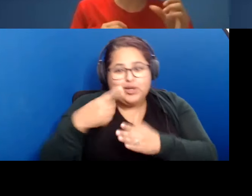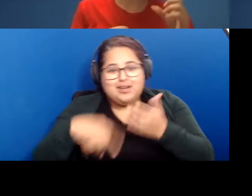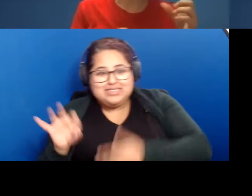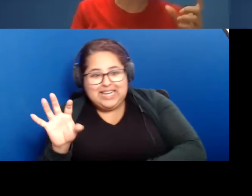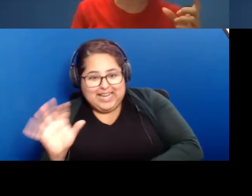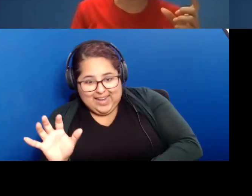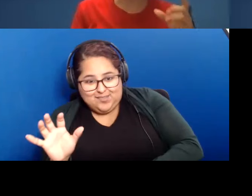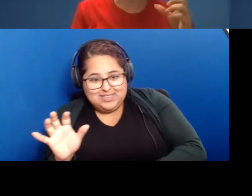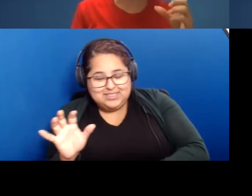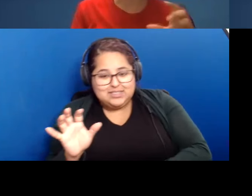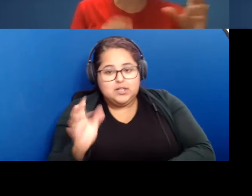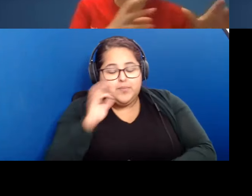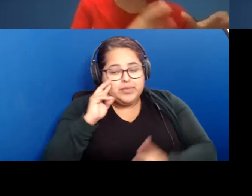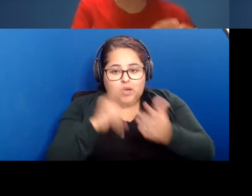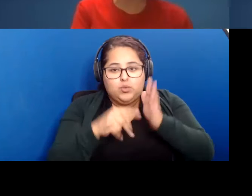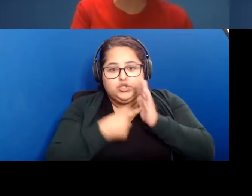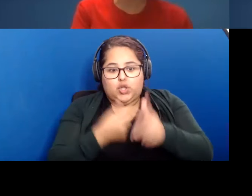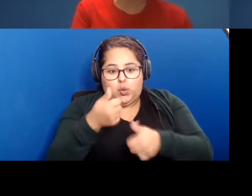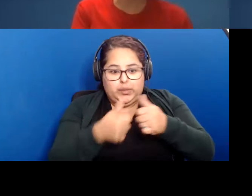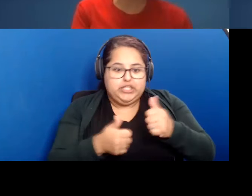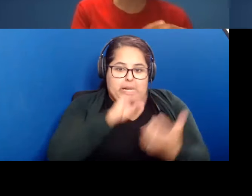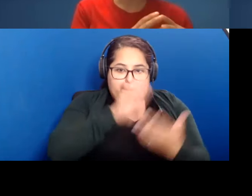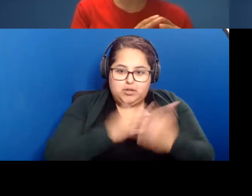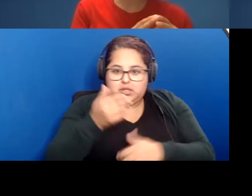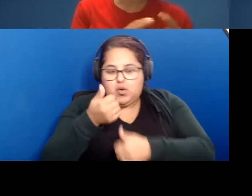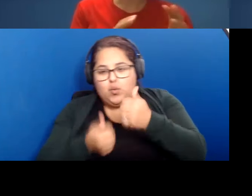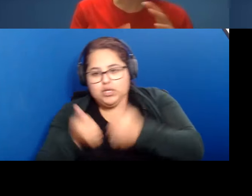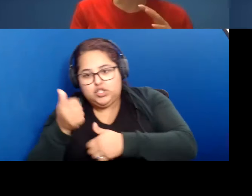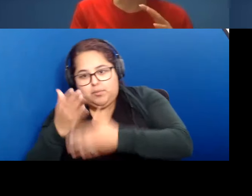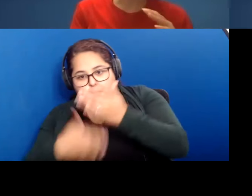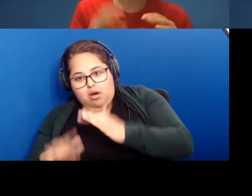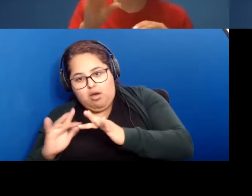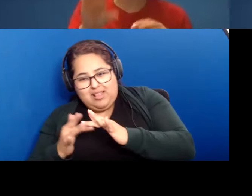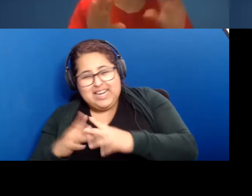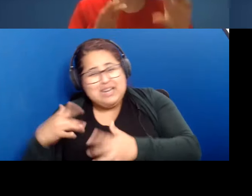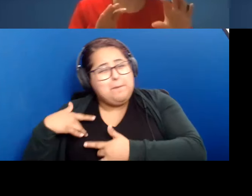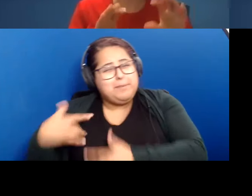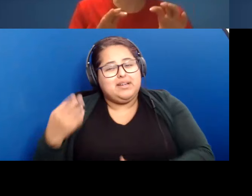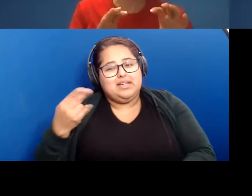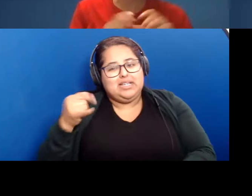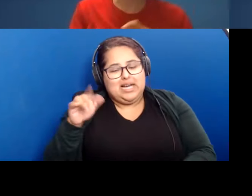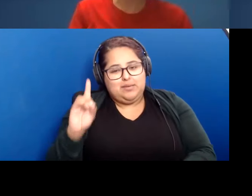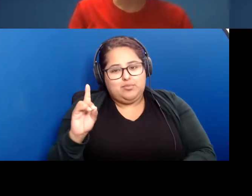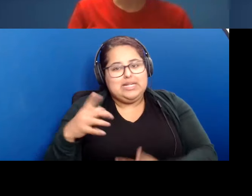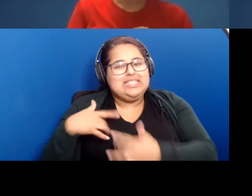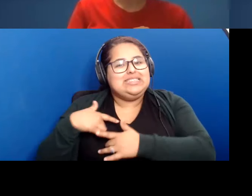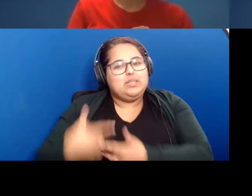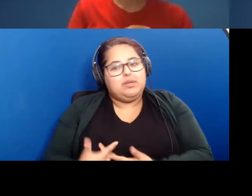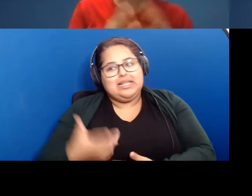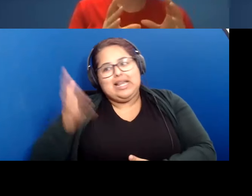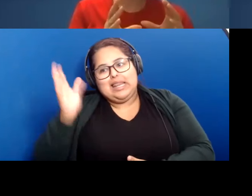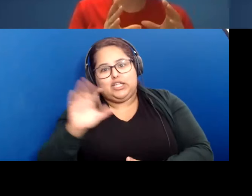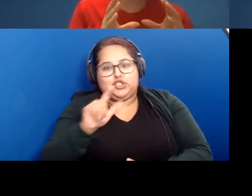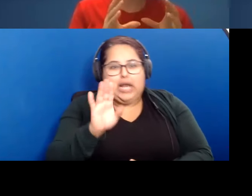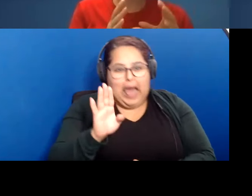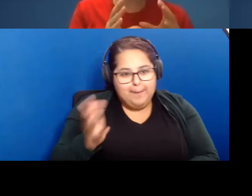see what part is in person, and then that's where you would come to Canvas. Usually when it's hybrid, it's a lecture lab class. So